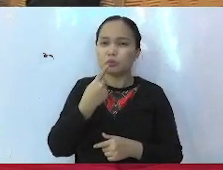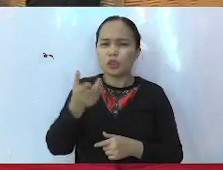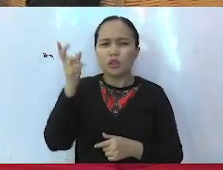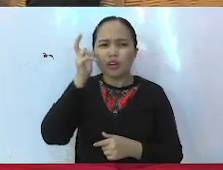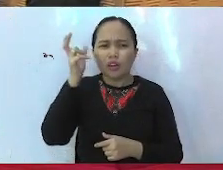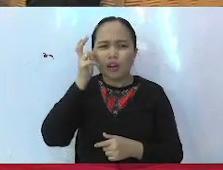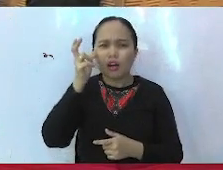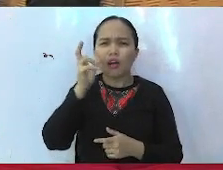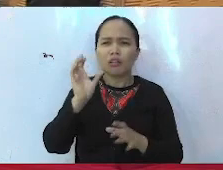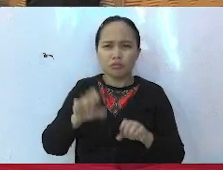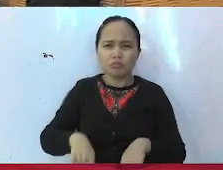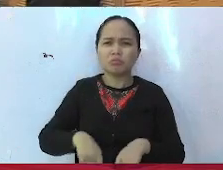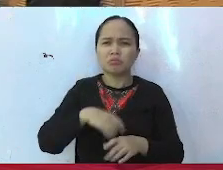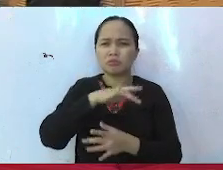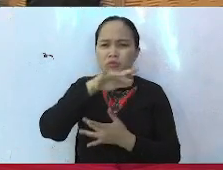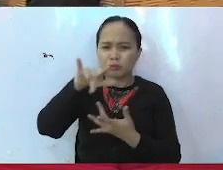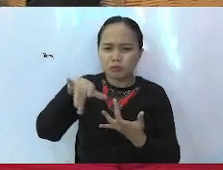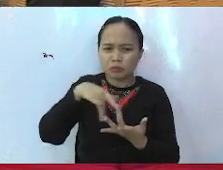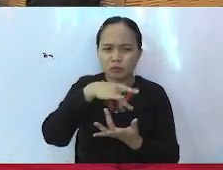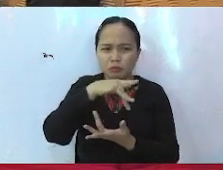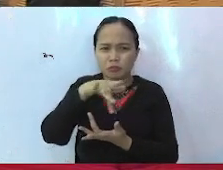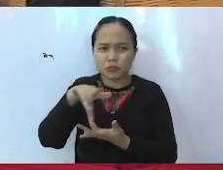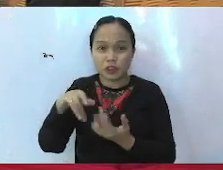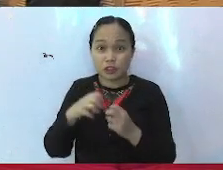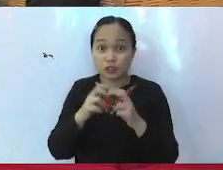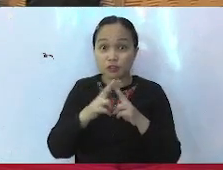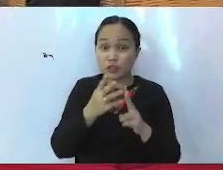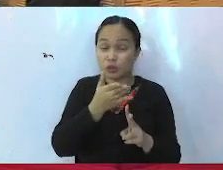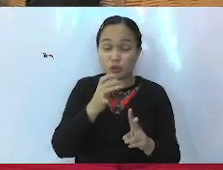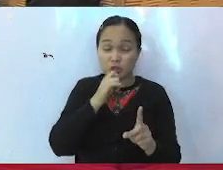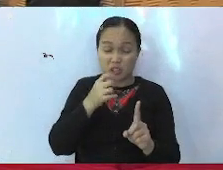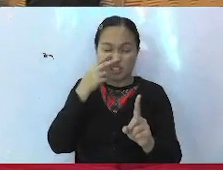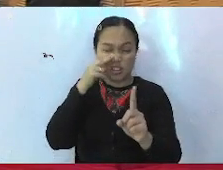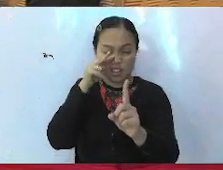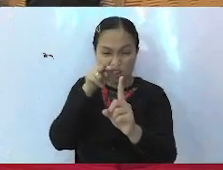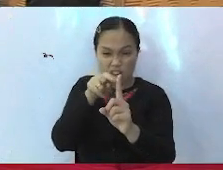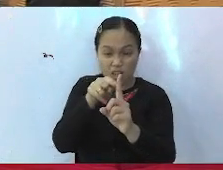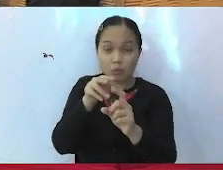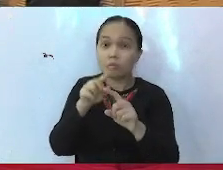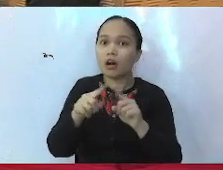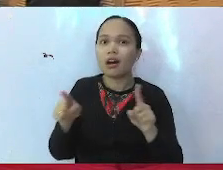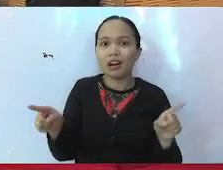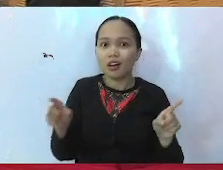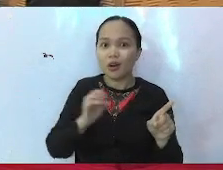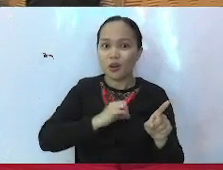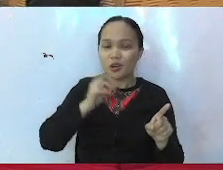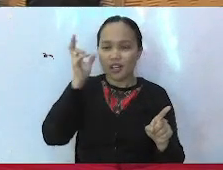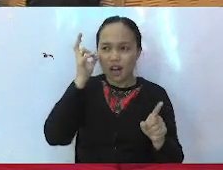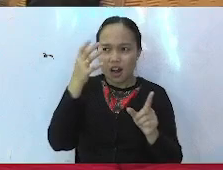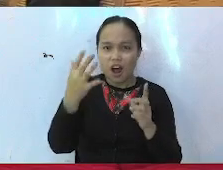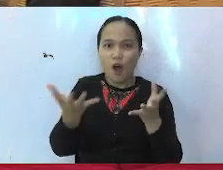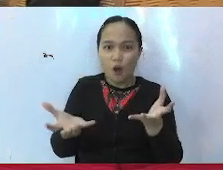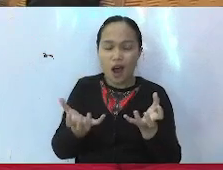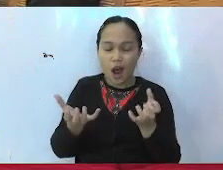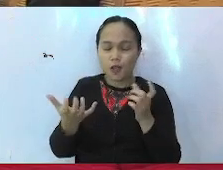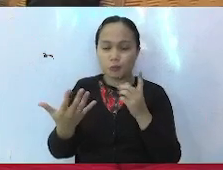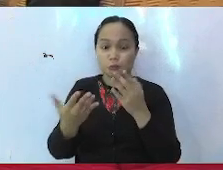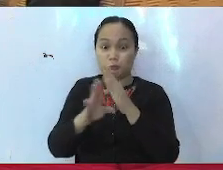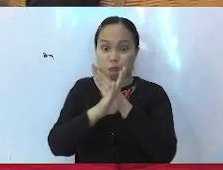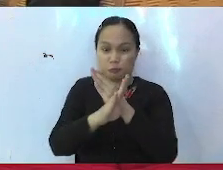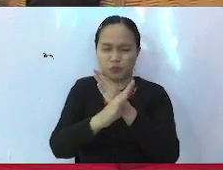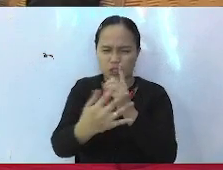come around. Yeah. And even though you don't take your eyes off, he'll put it right in front of you and distract you. Yeah.